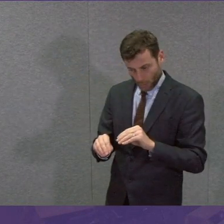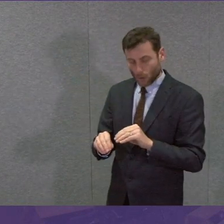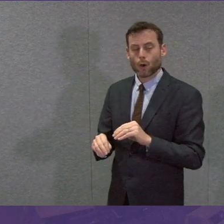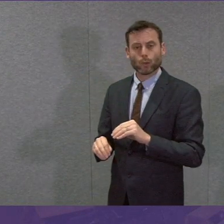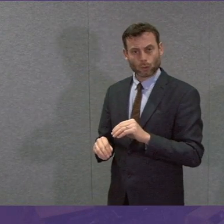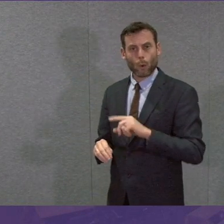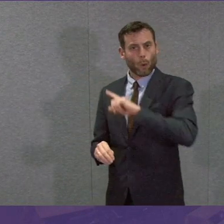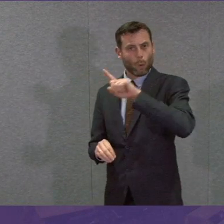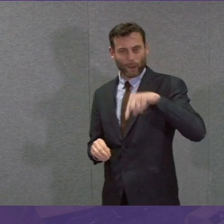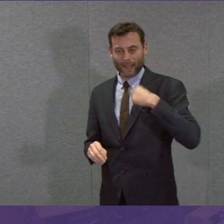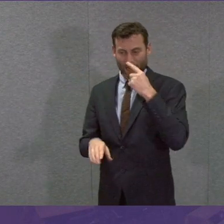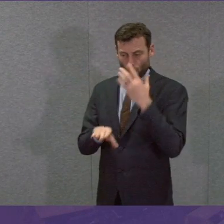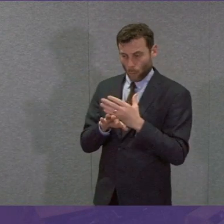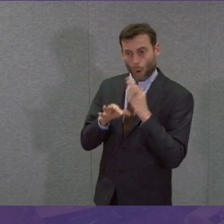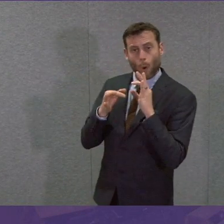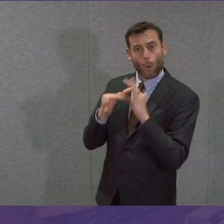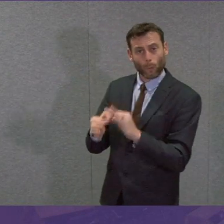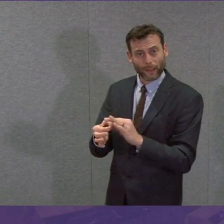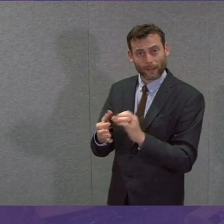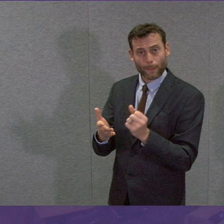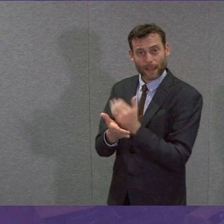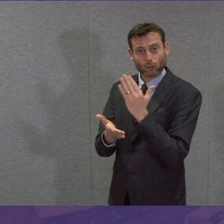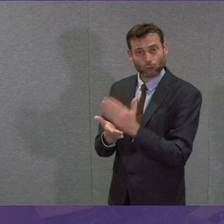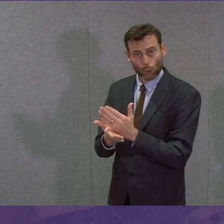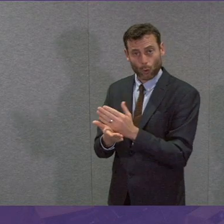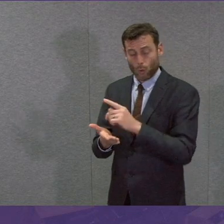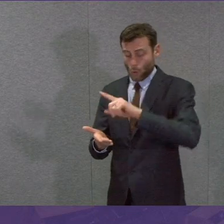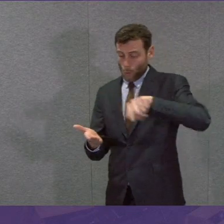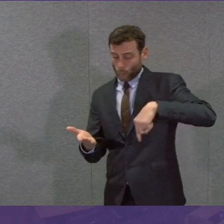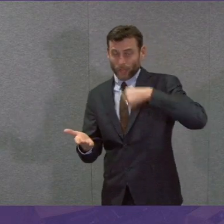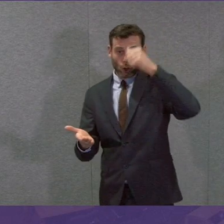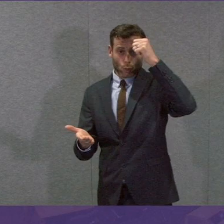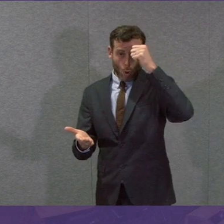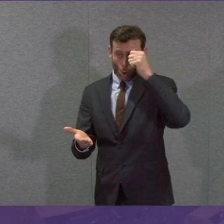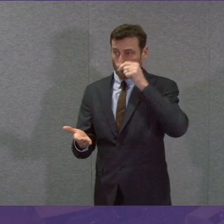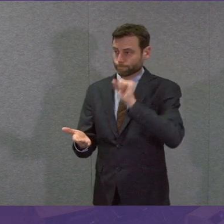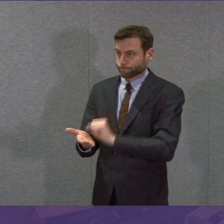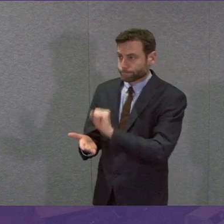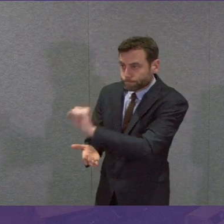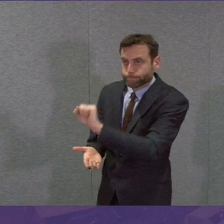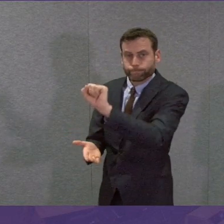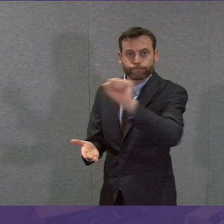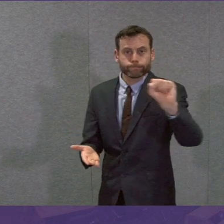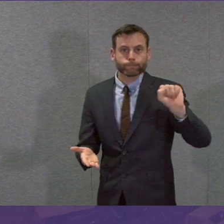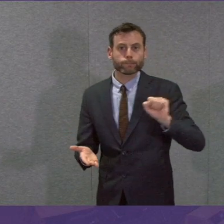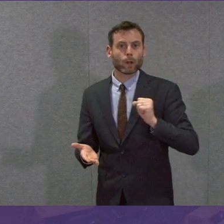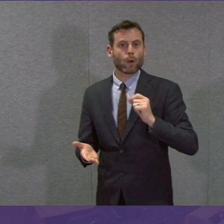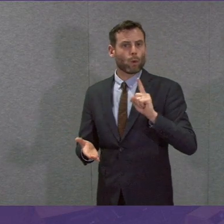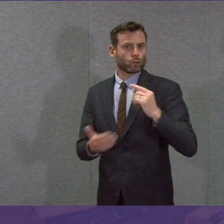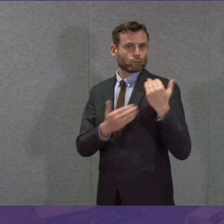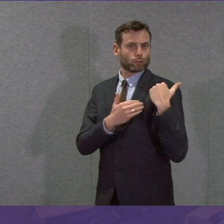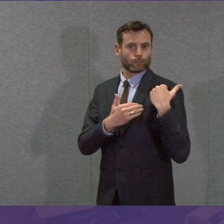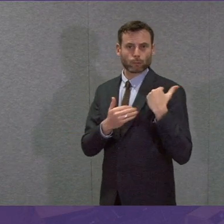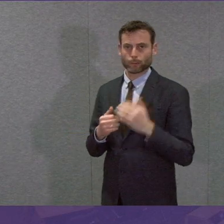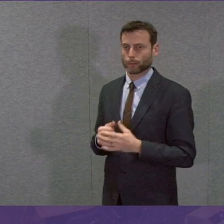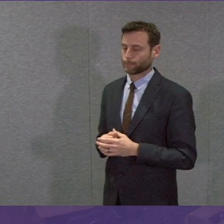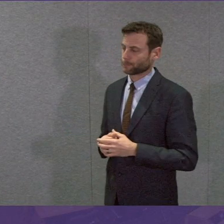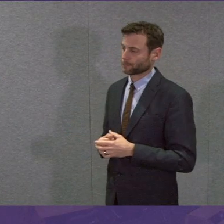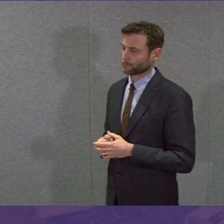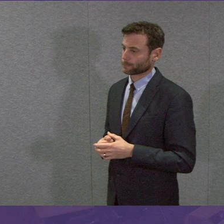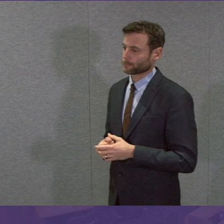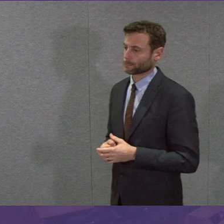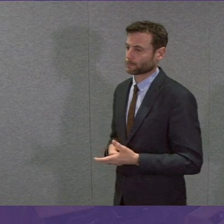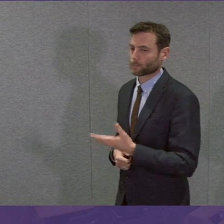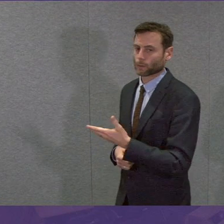continuing to work together to try and ensure that we know what each of us is doing. Liam Kerr, followed by John Mead. Thank you,